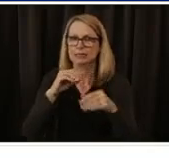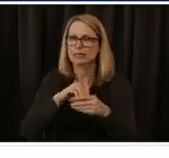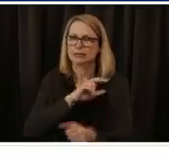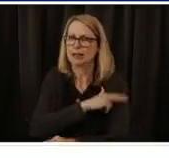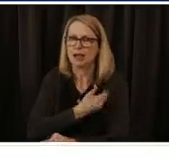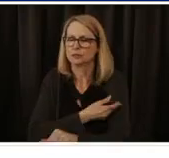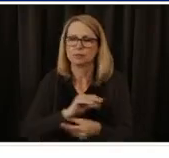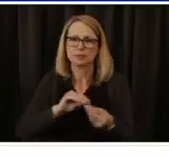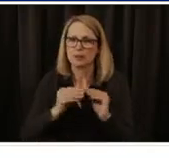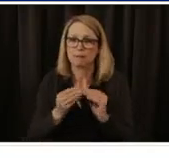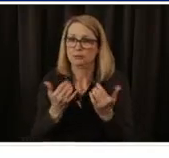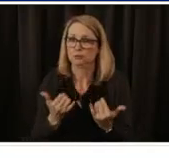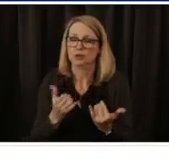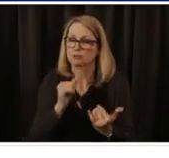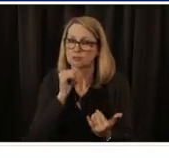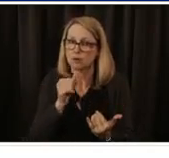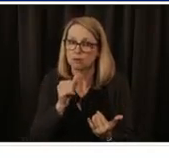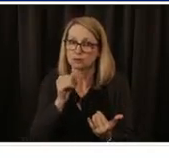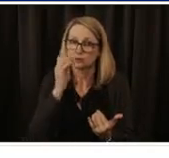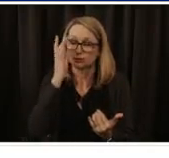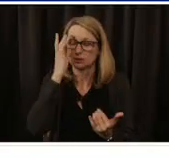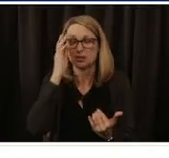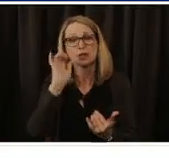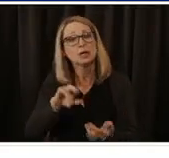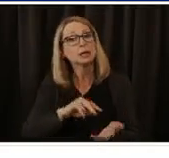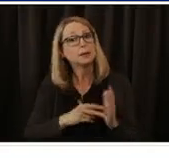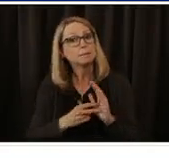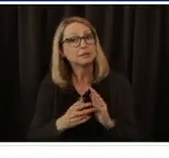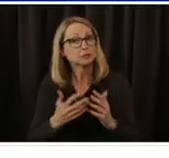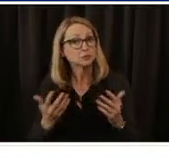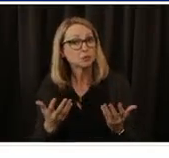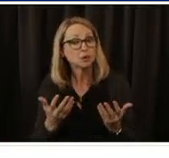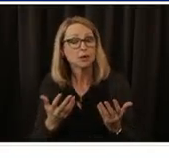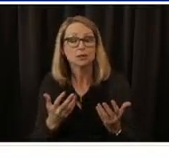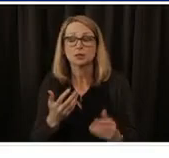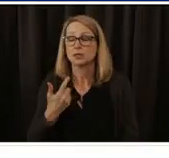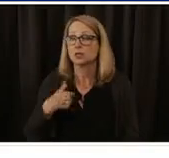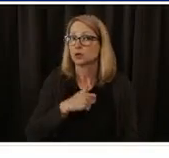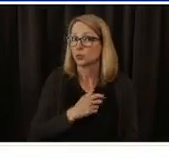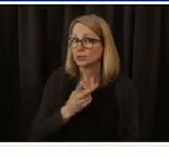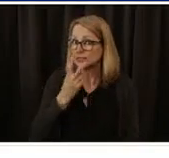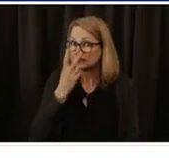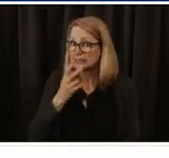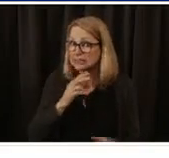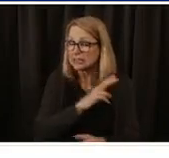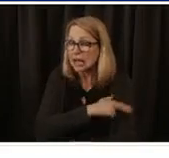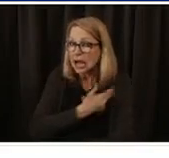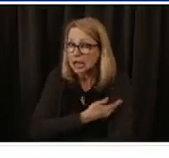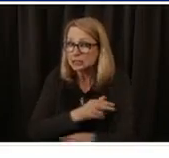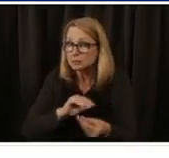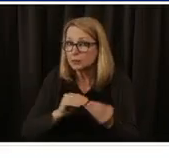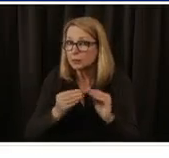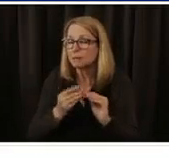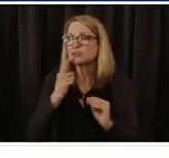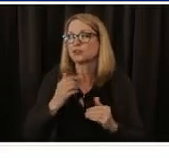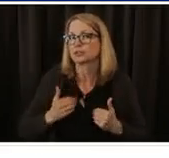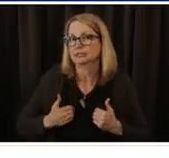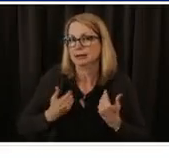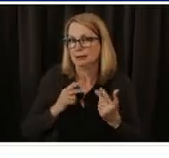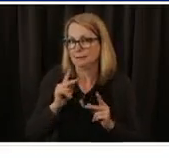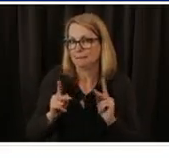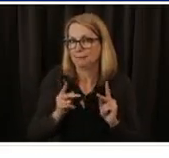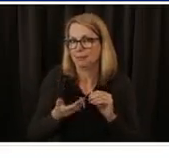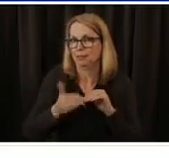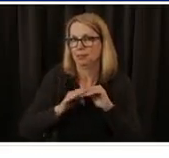now. An important reminder that we are seeing hospitalizations increasing among younger age groups. As the